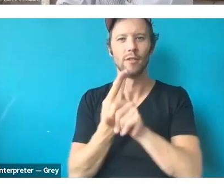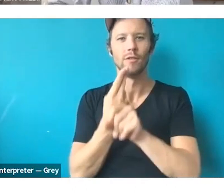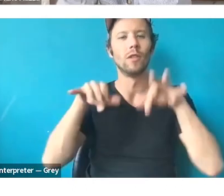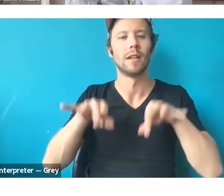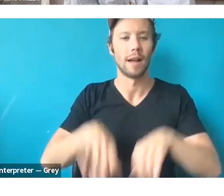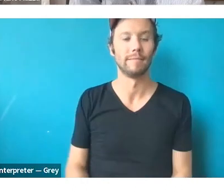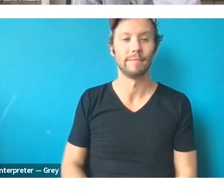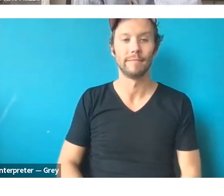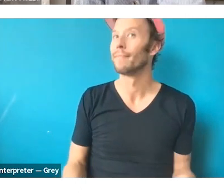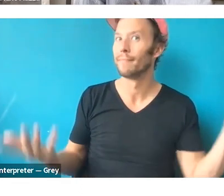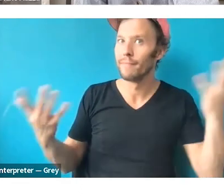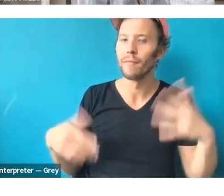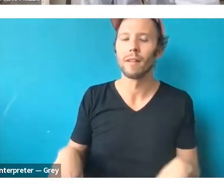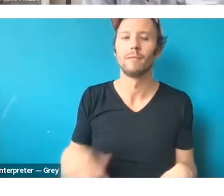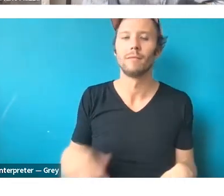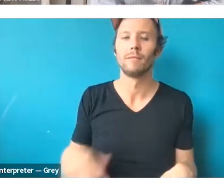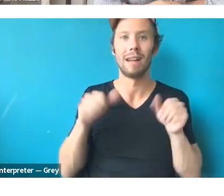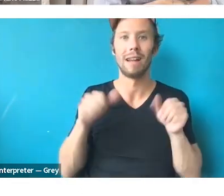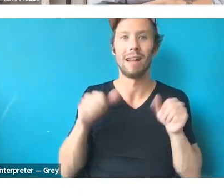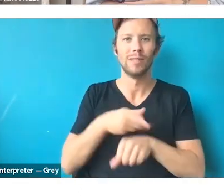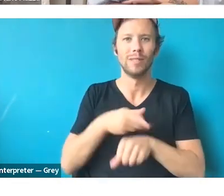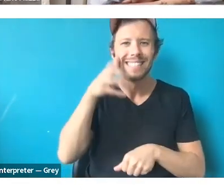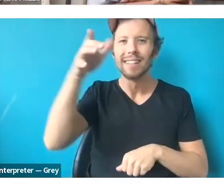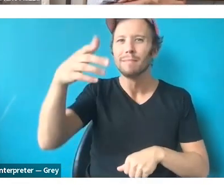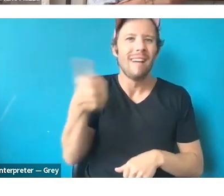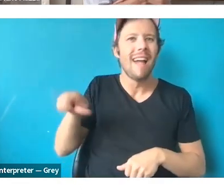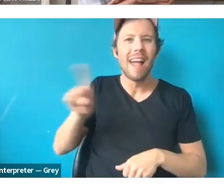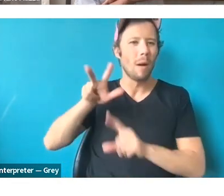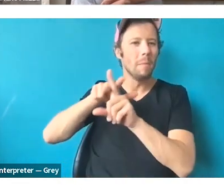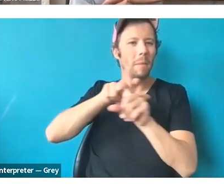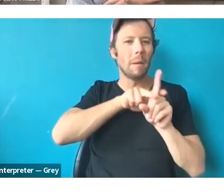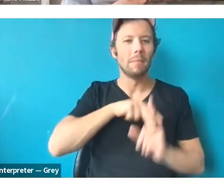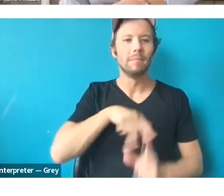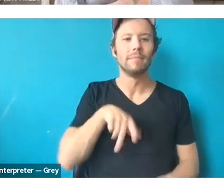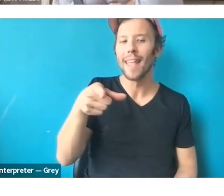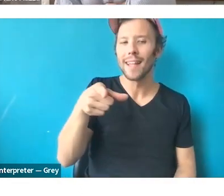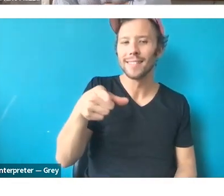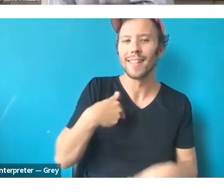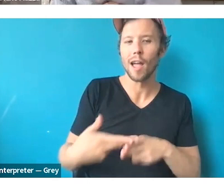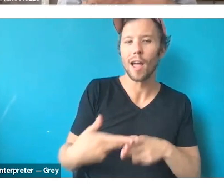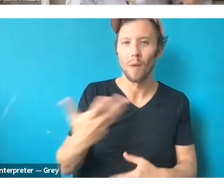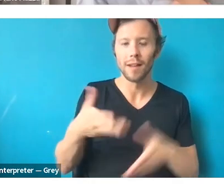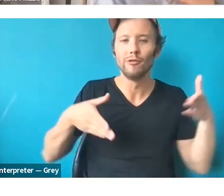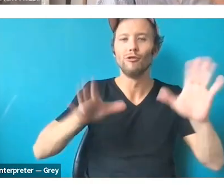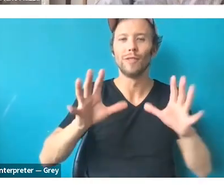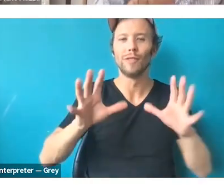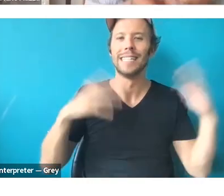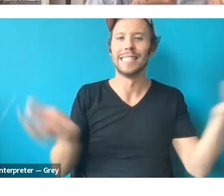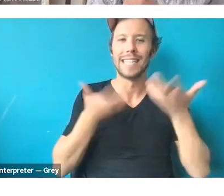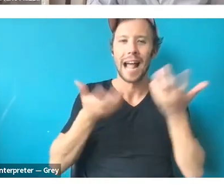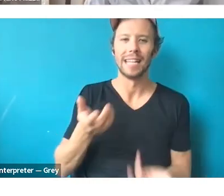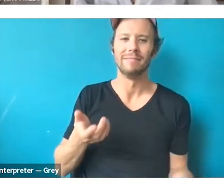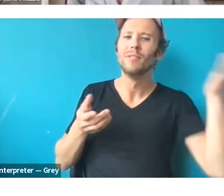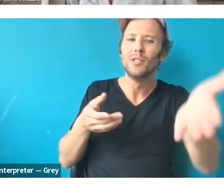So like I was saying before, working with this beautiful street salad, I like to call it on the left, which is their invasive plants, but